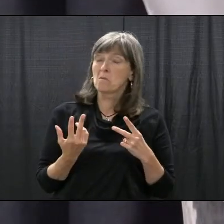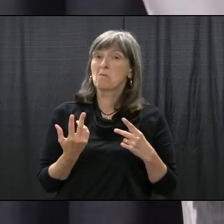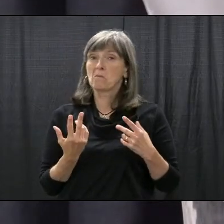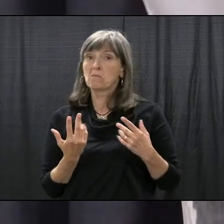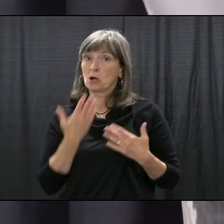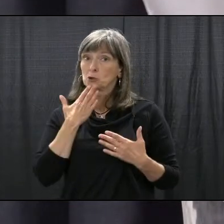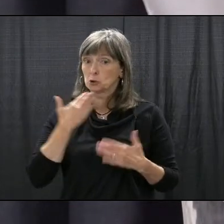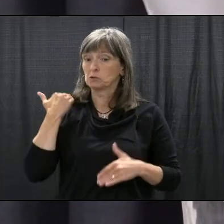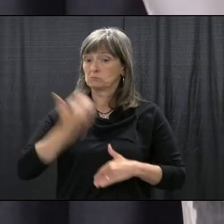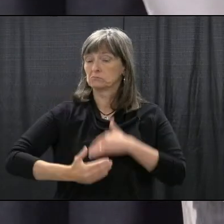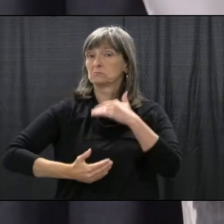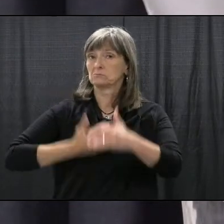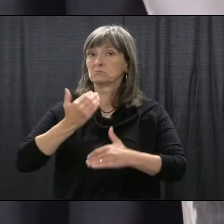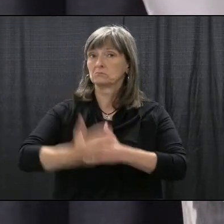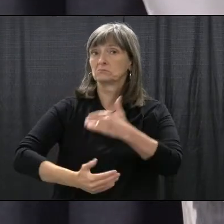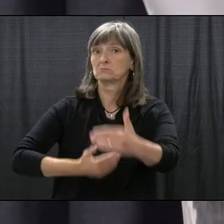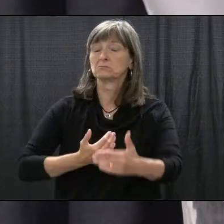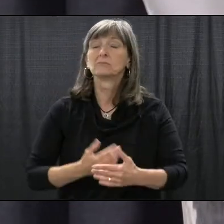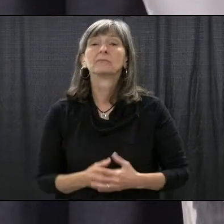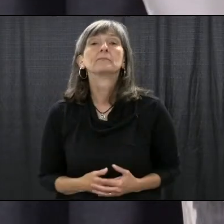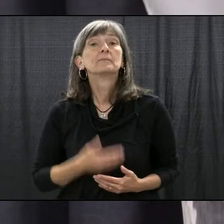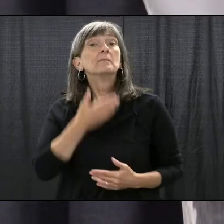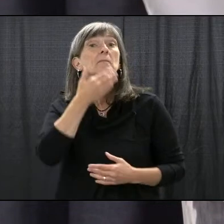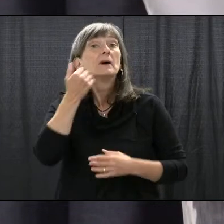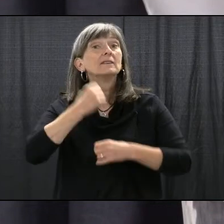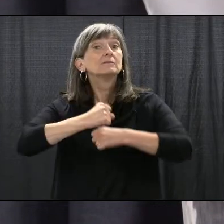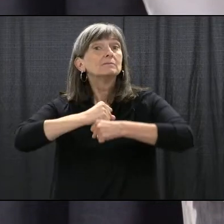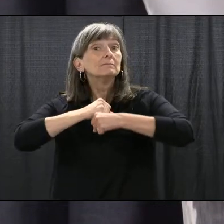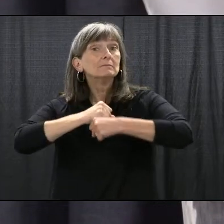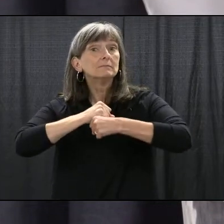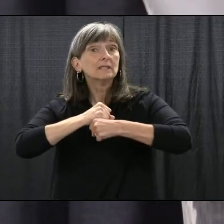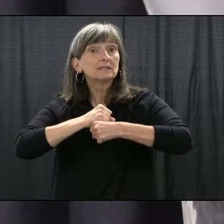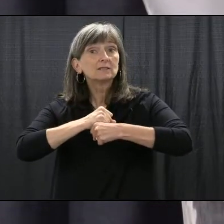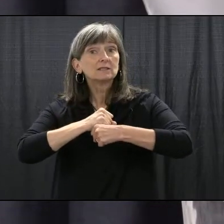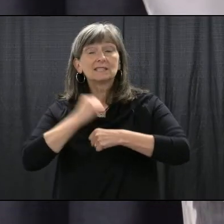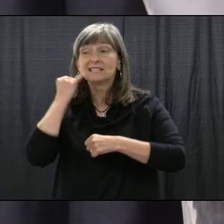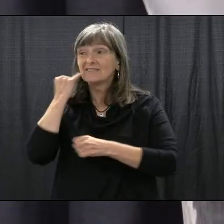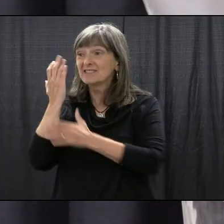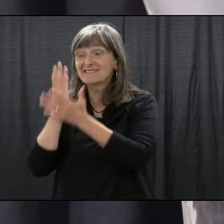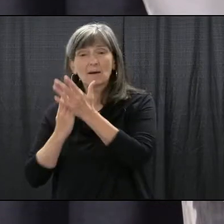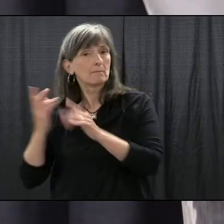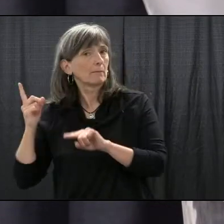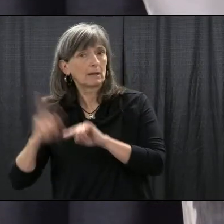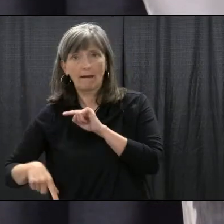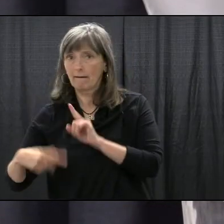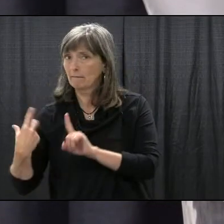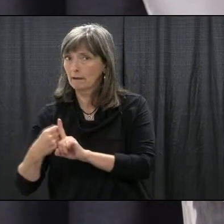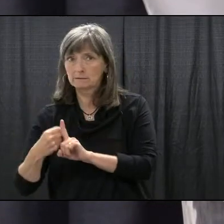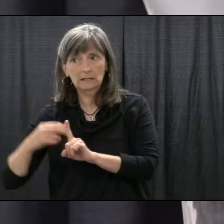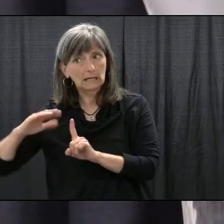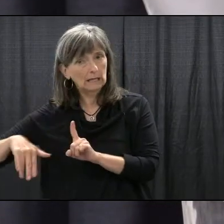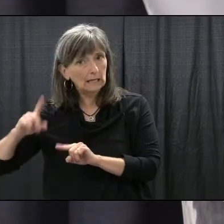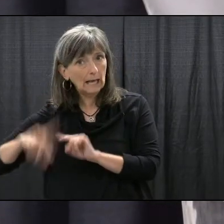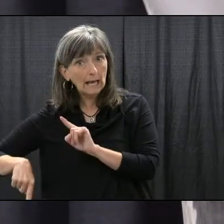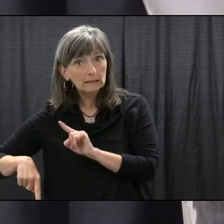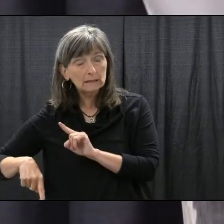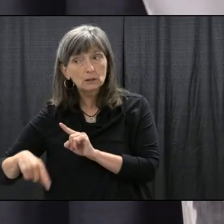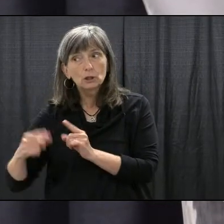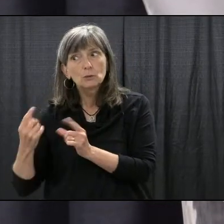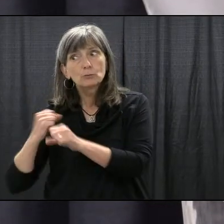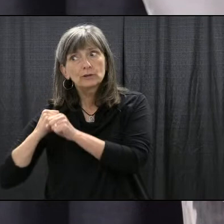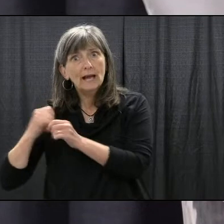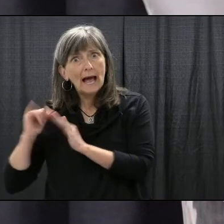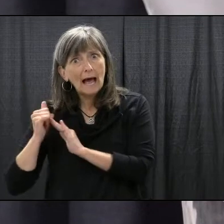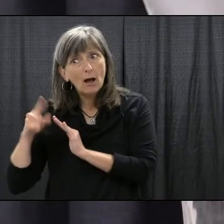road ahead. The best protection for those who cannot get vaccinated is that those who can